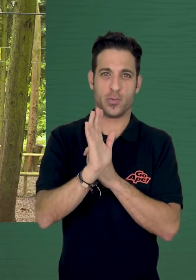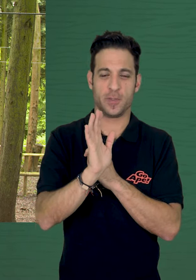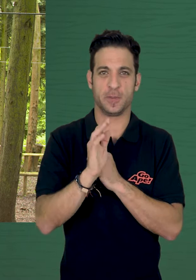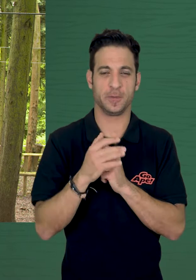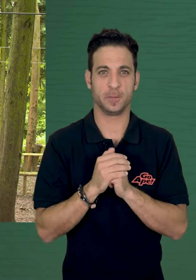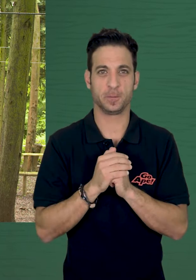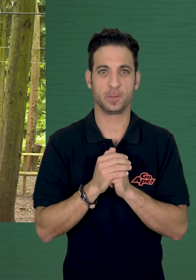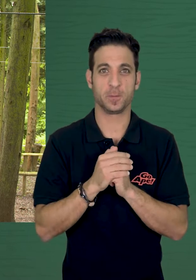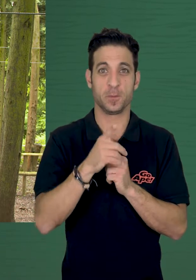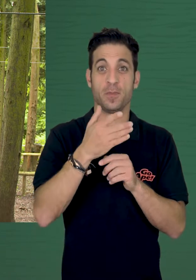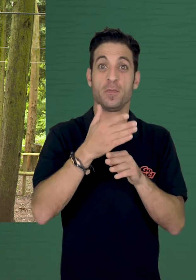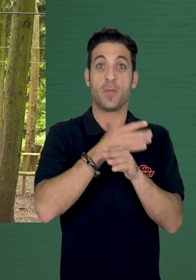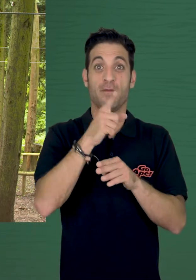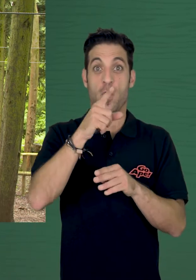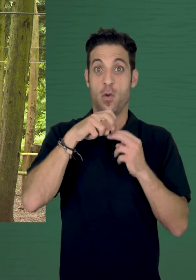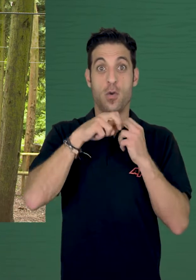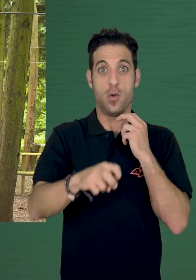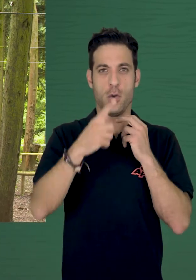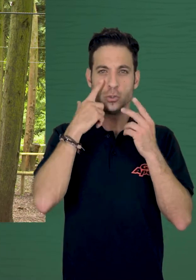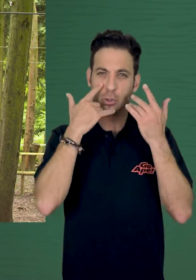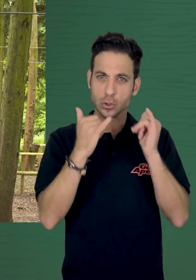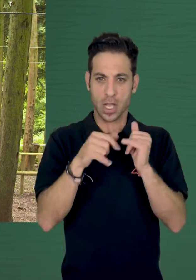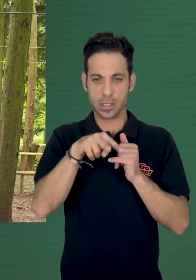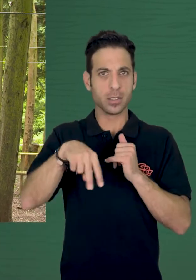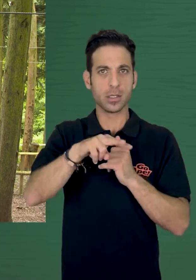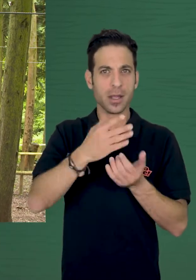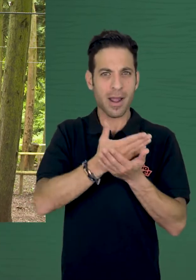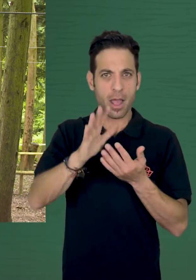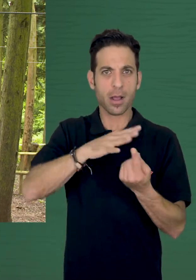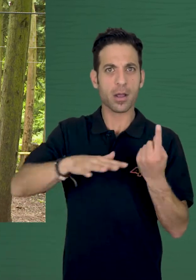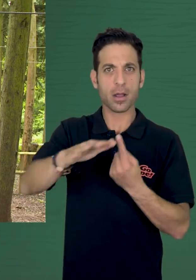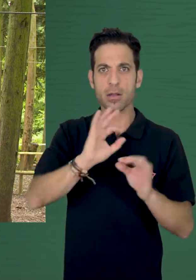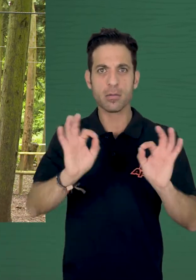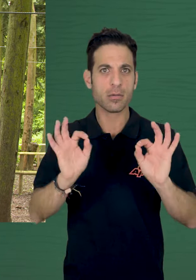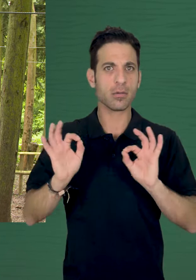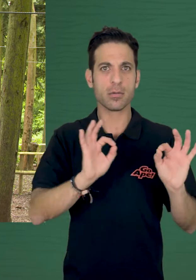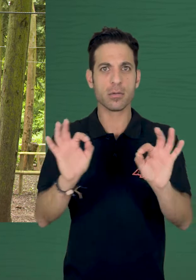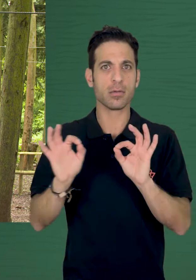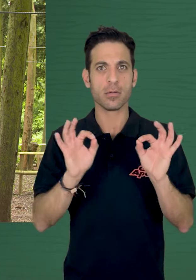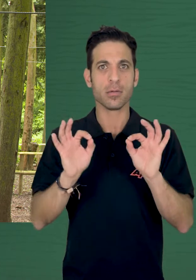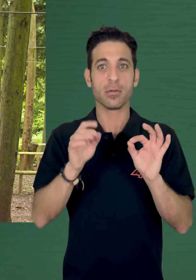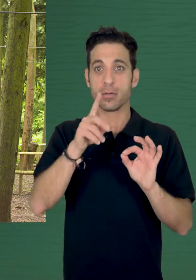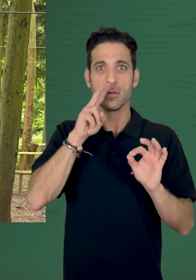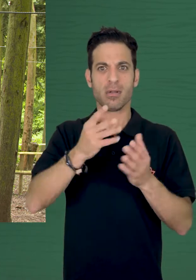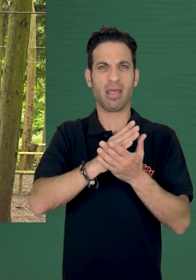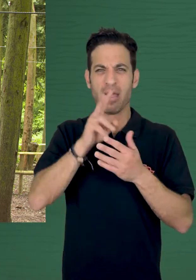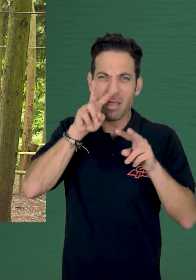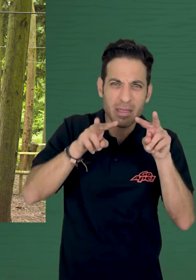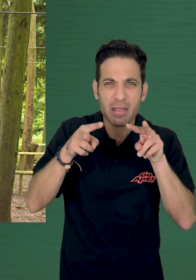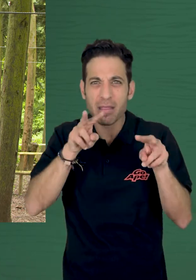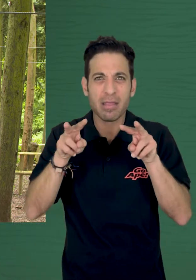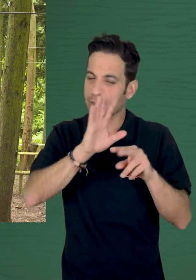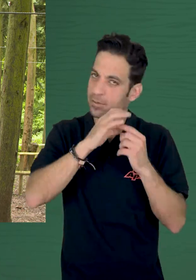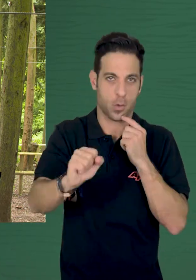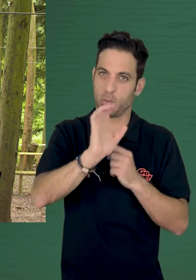yourself around. Before you attach on, check the landing site. Make sure it's clear before you go down. If you can't see, you